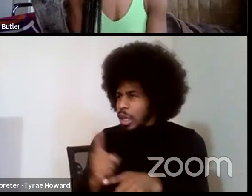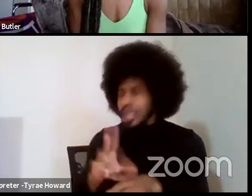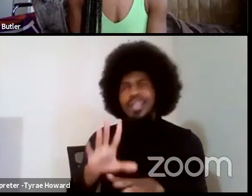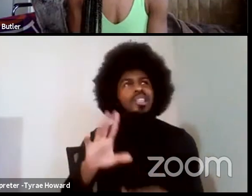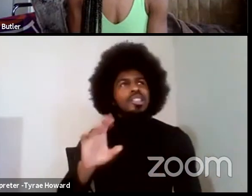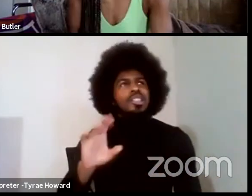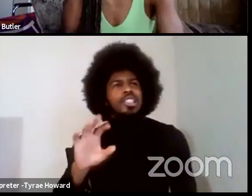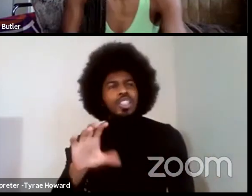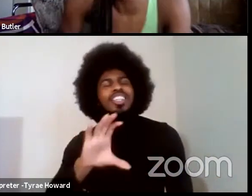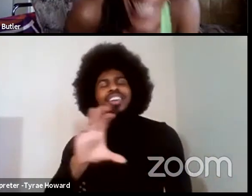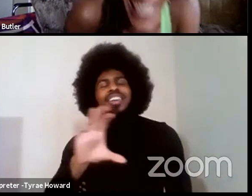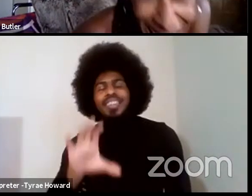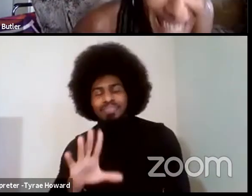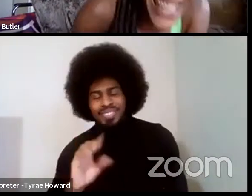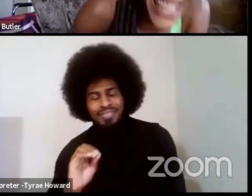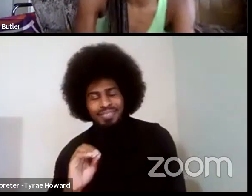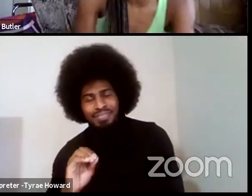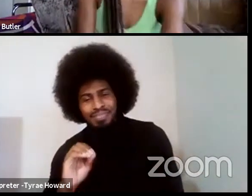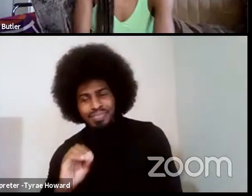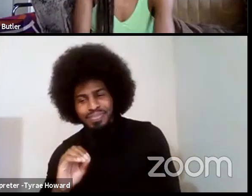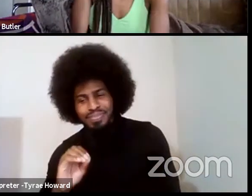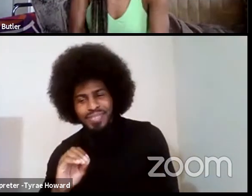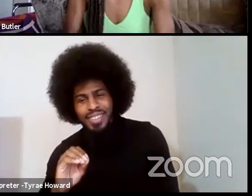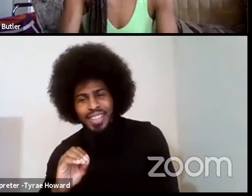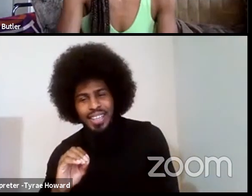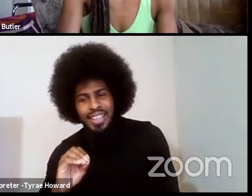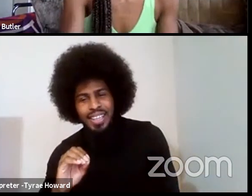suburb of Chicago. So it's